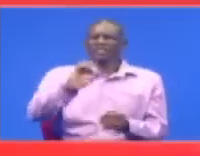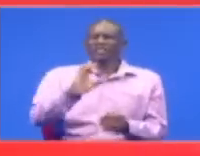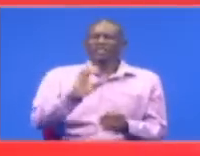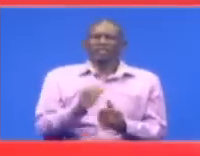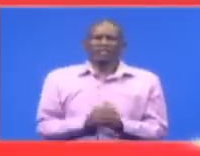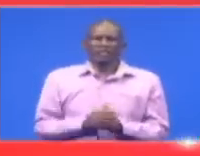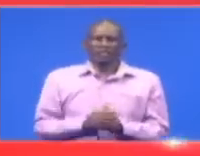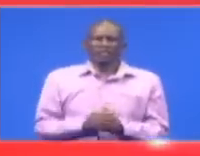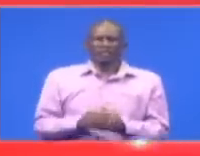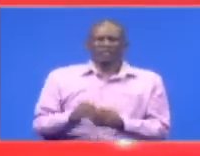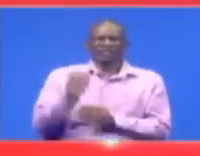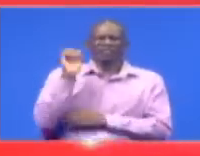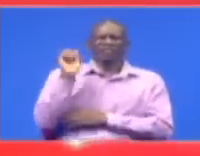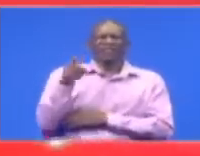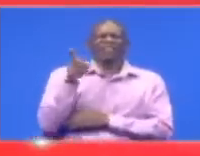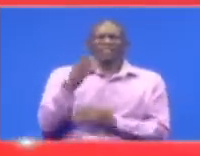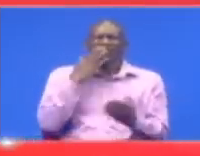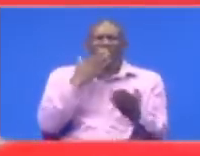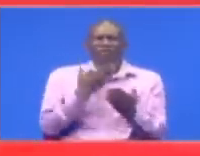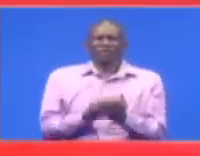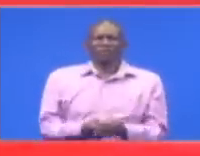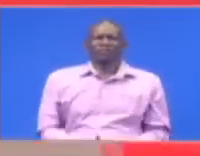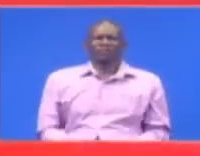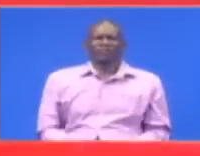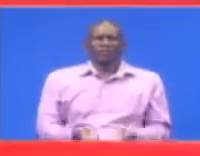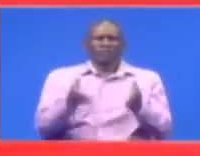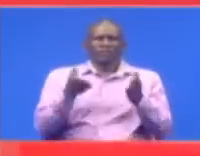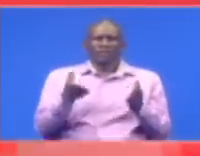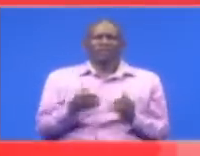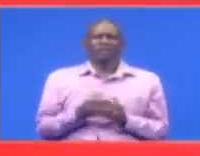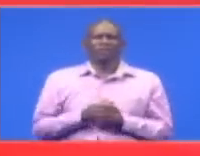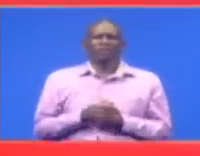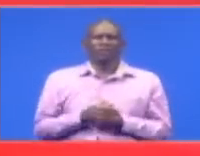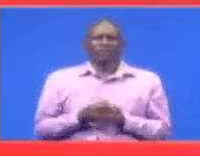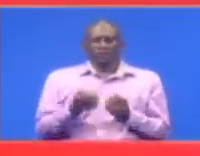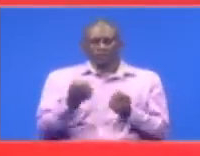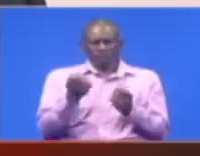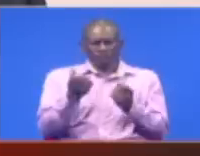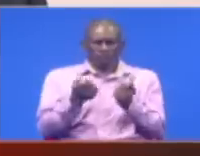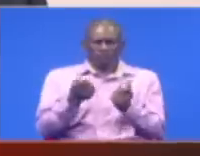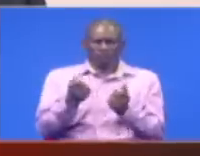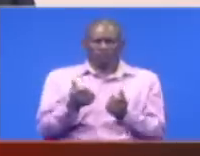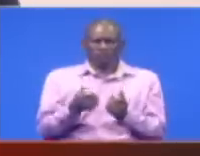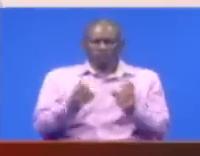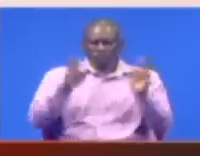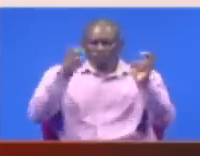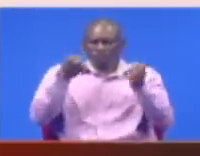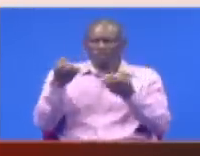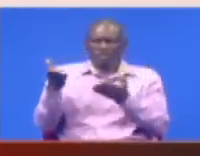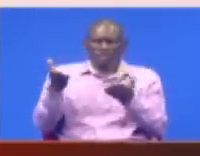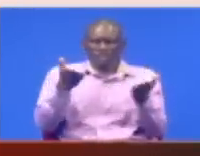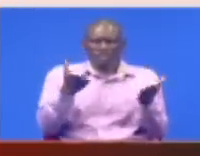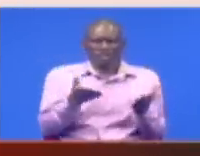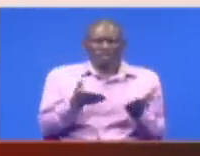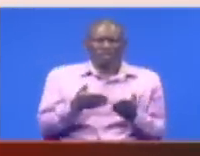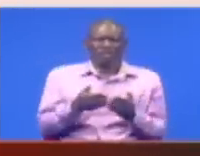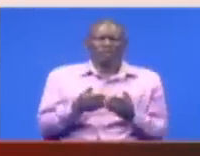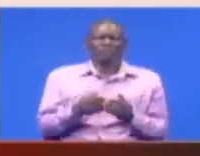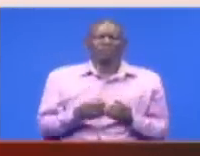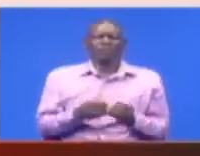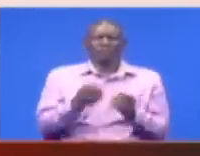at the corner there. Thank you. So a few housekeeping issues, Senior